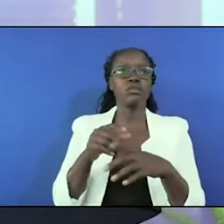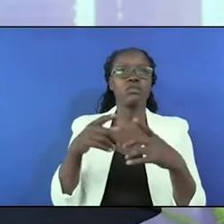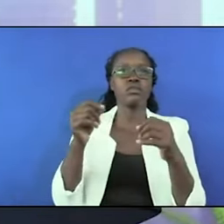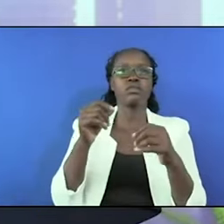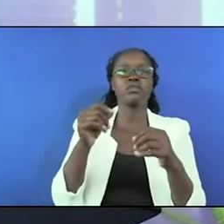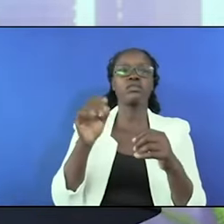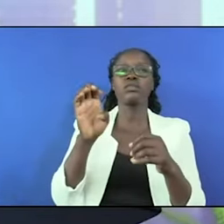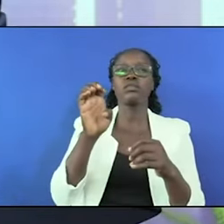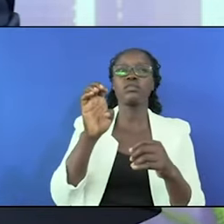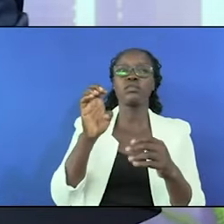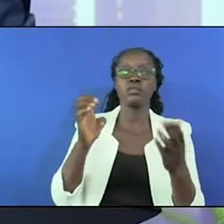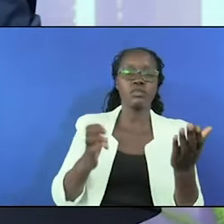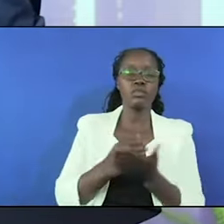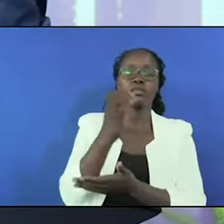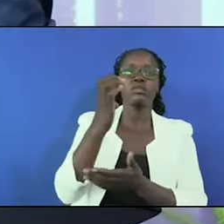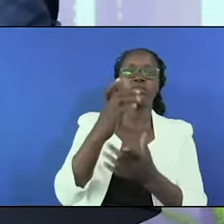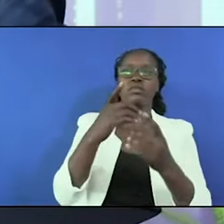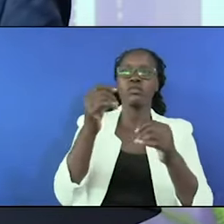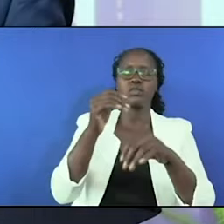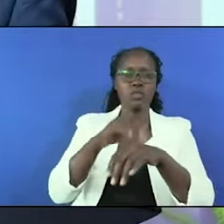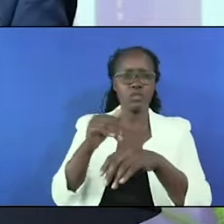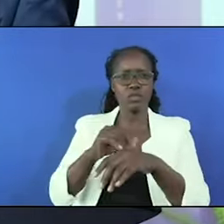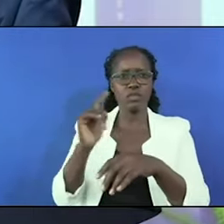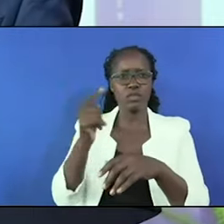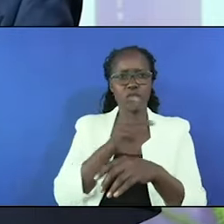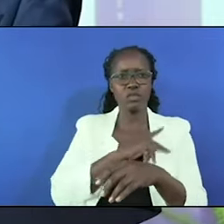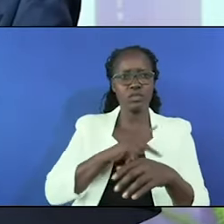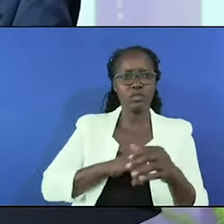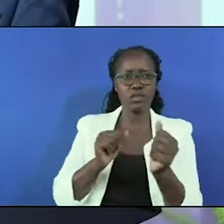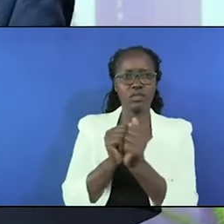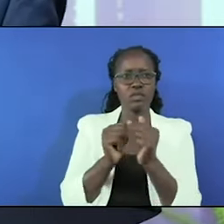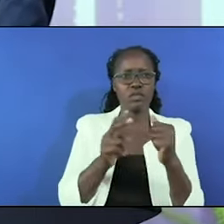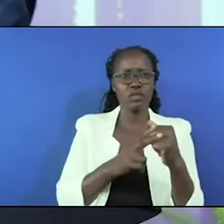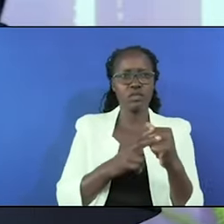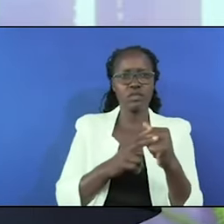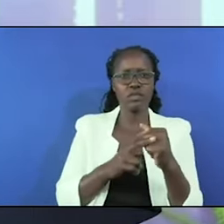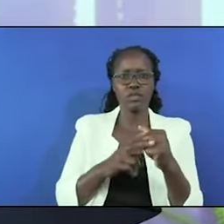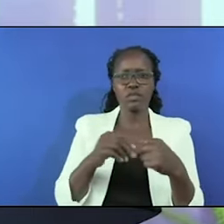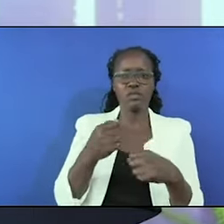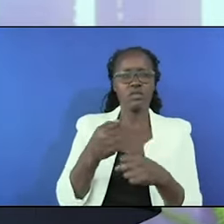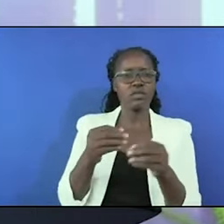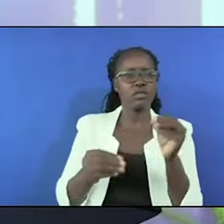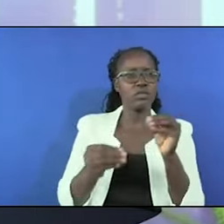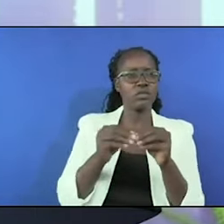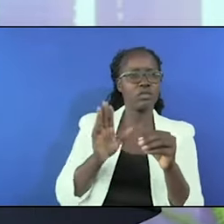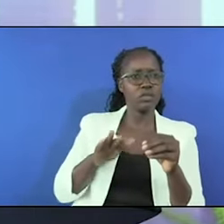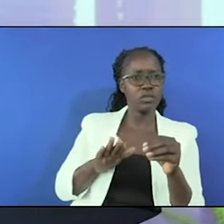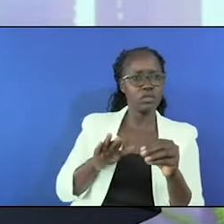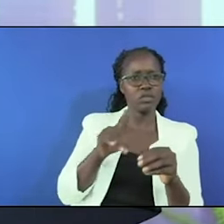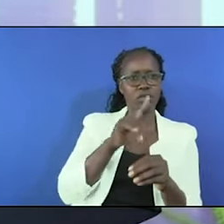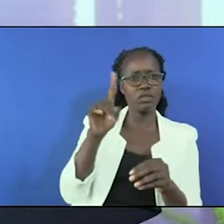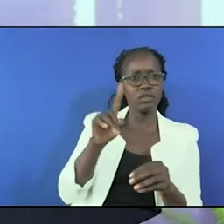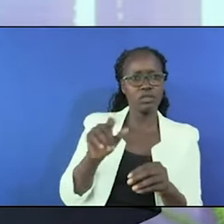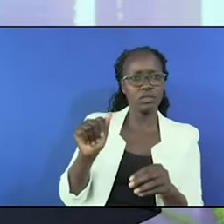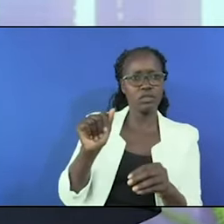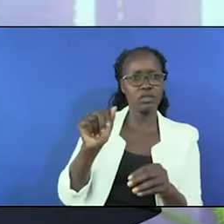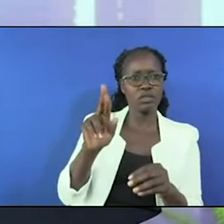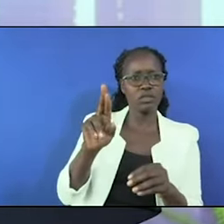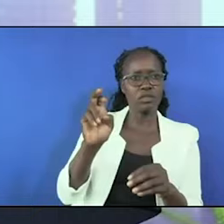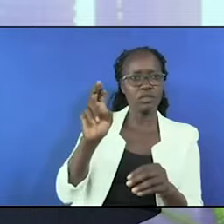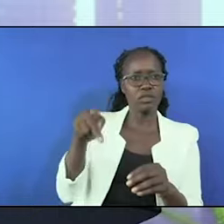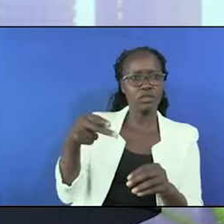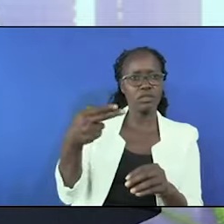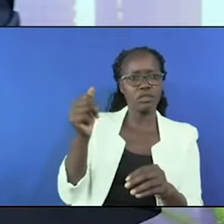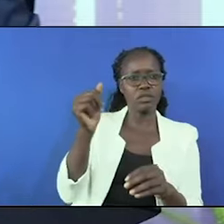1 Kings 17, verse 7 to 16, when he met that widow of Zarephath, the